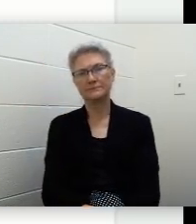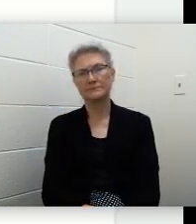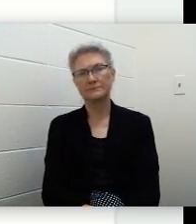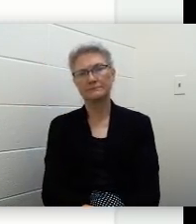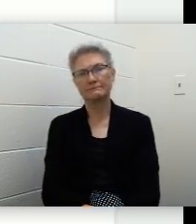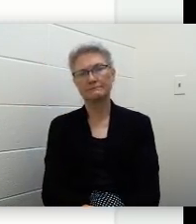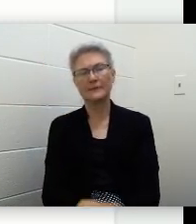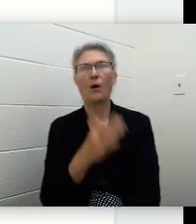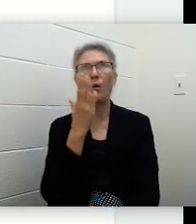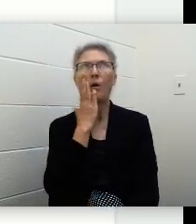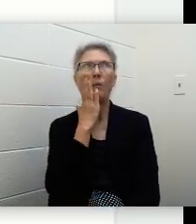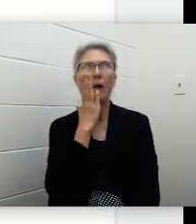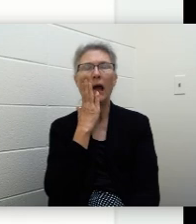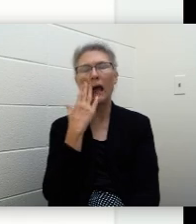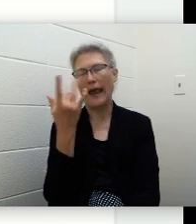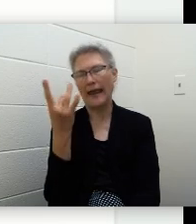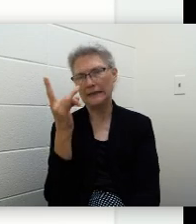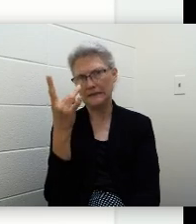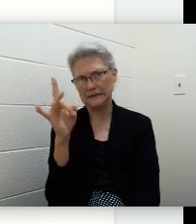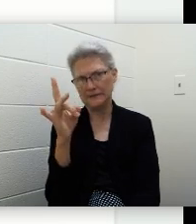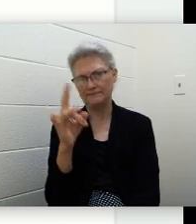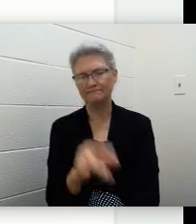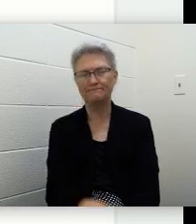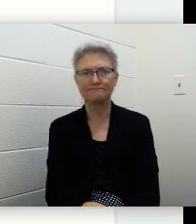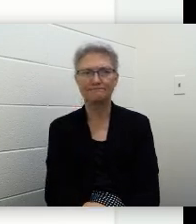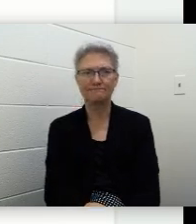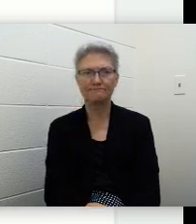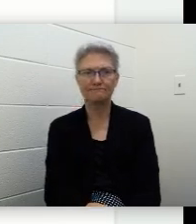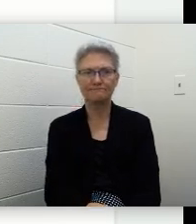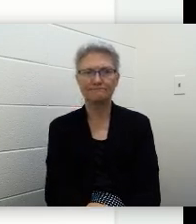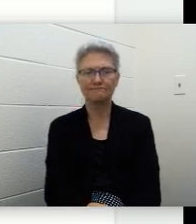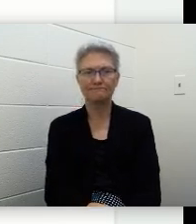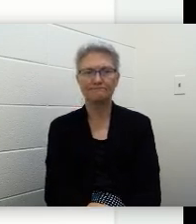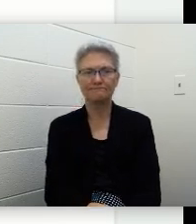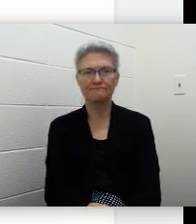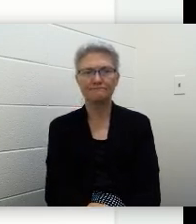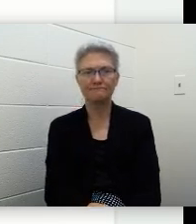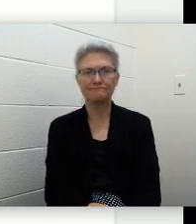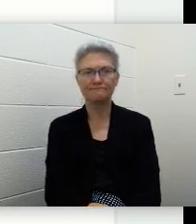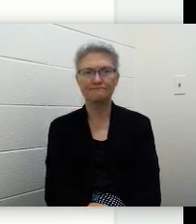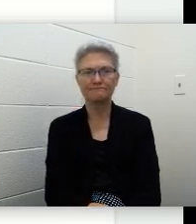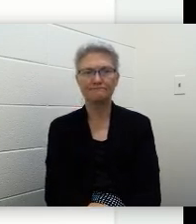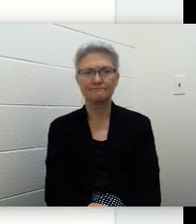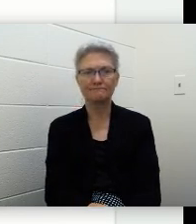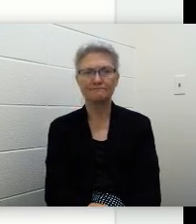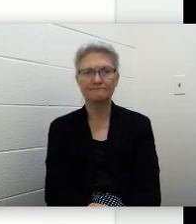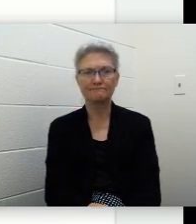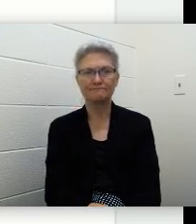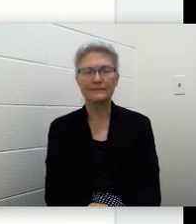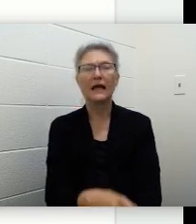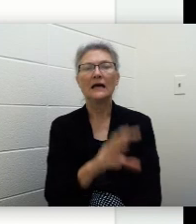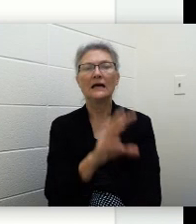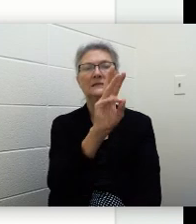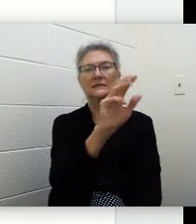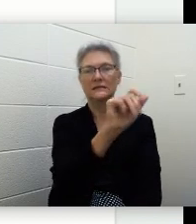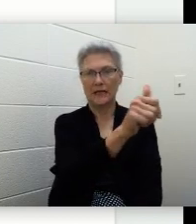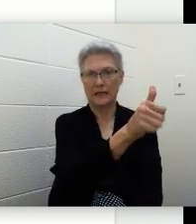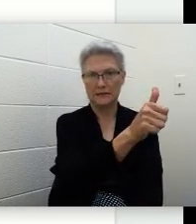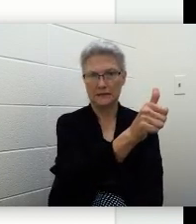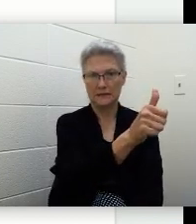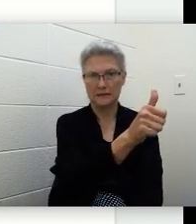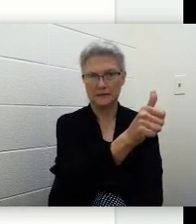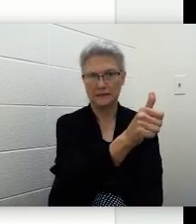oh my goodness, 18 ones. Okay. 6 10s,